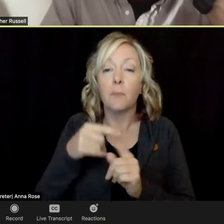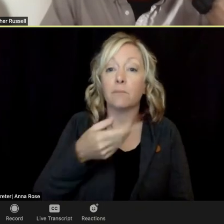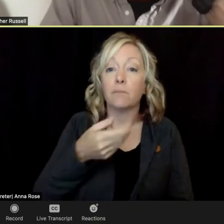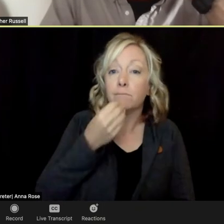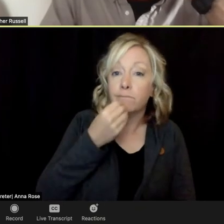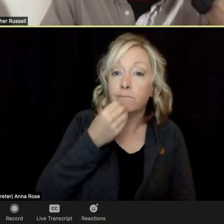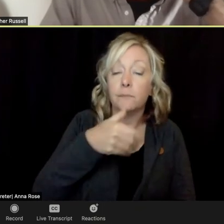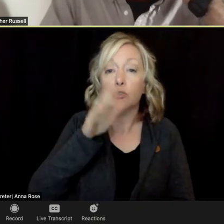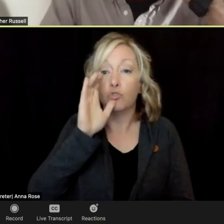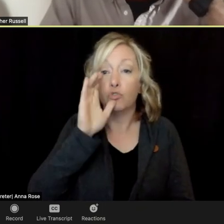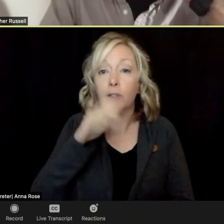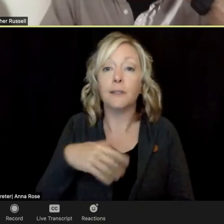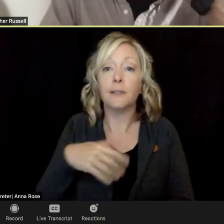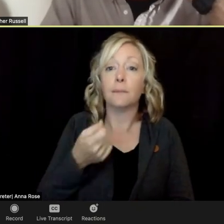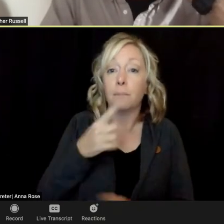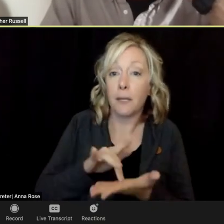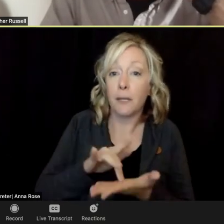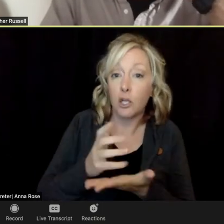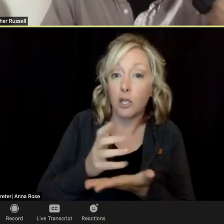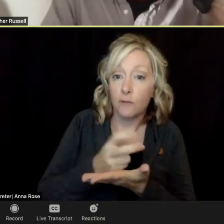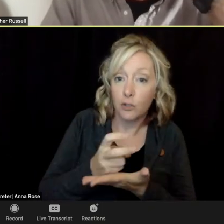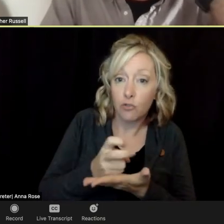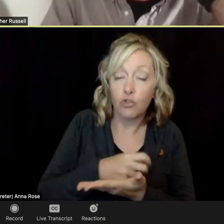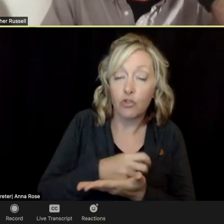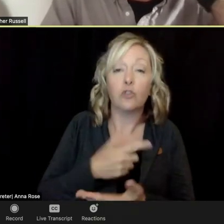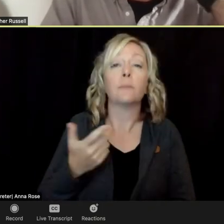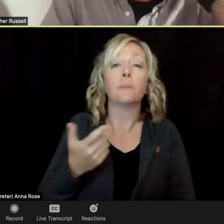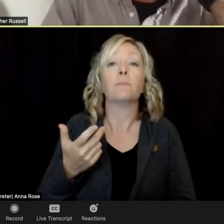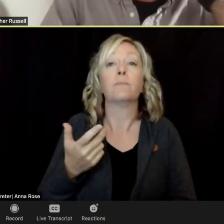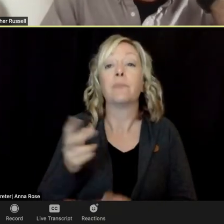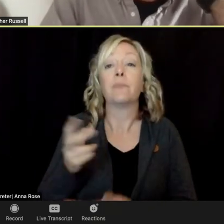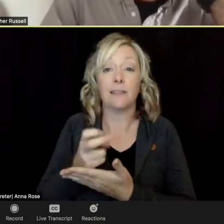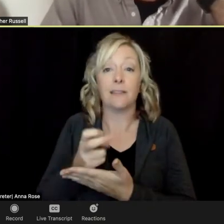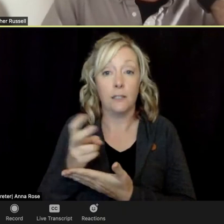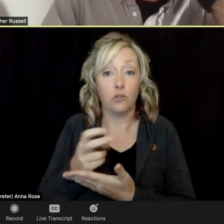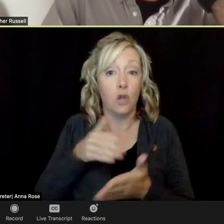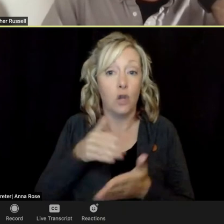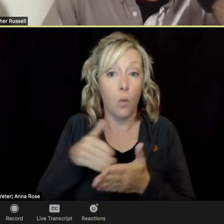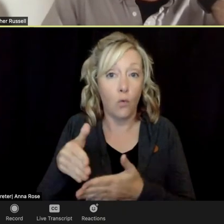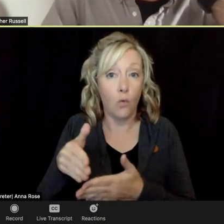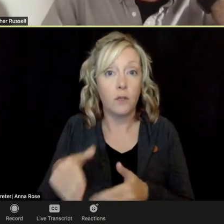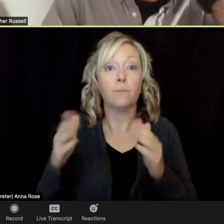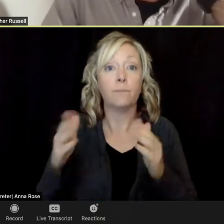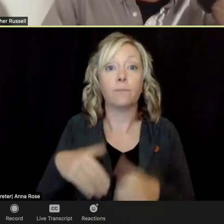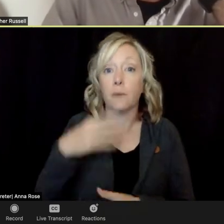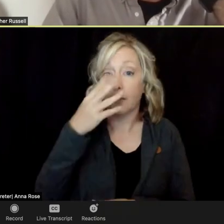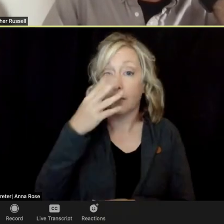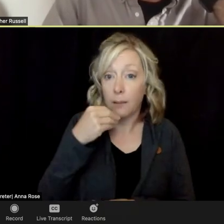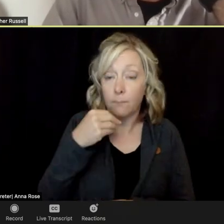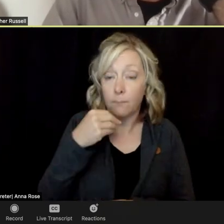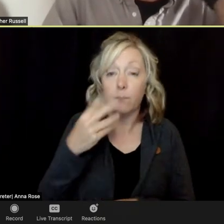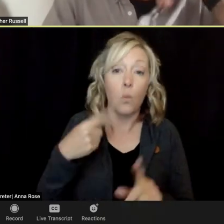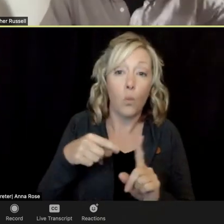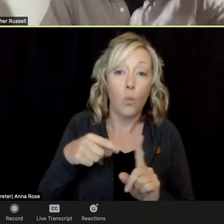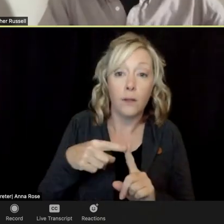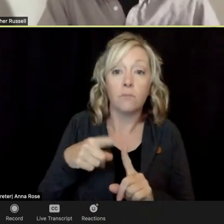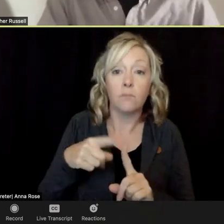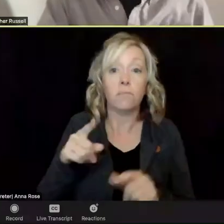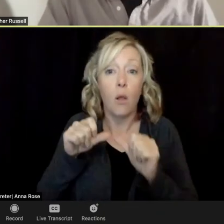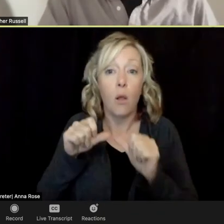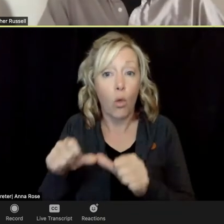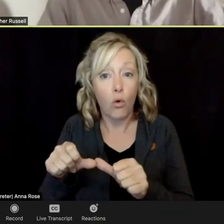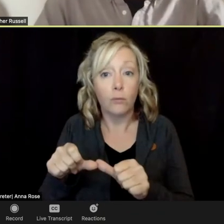medication, seizure information, medication information, sleep information, all